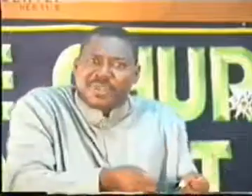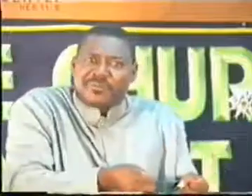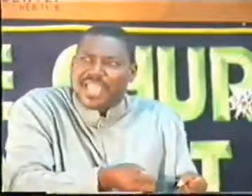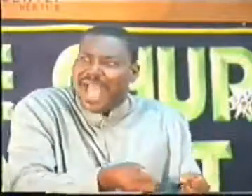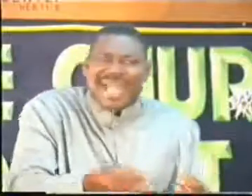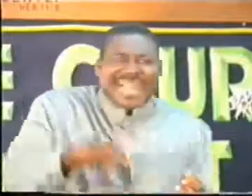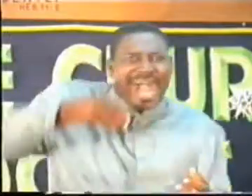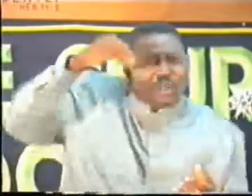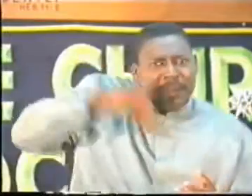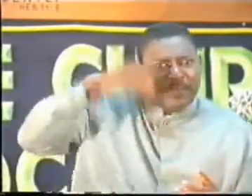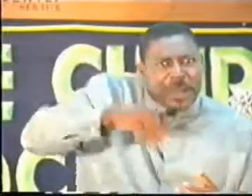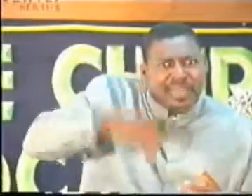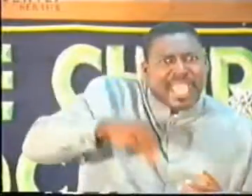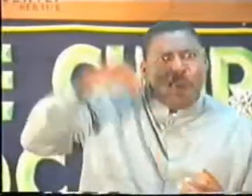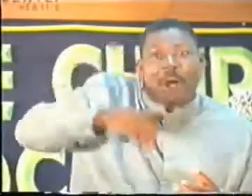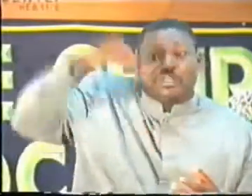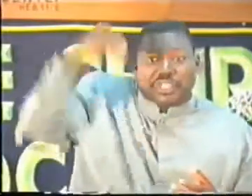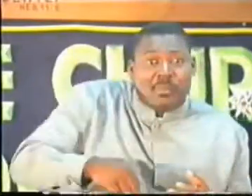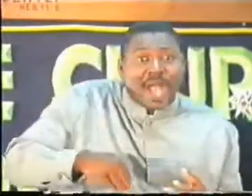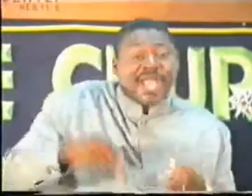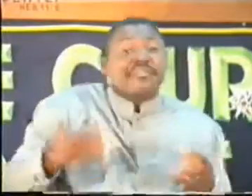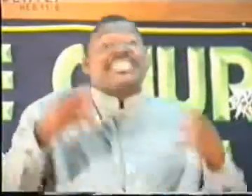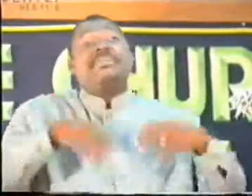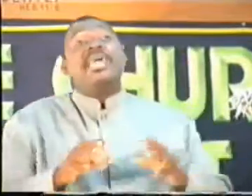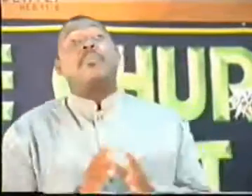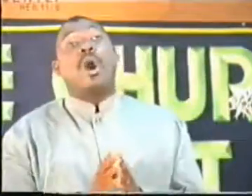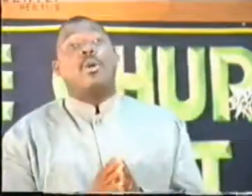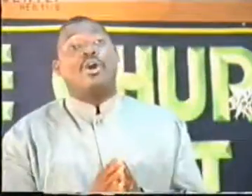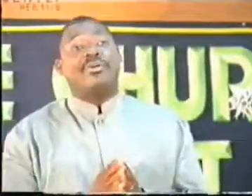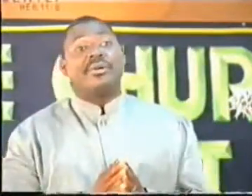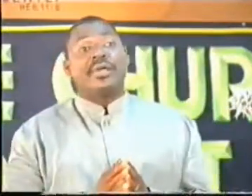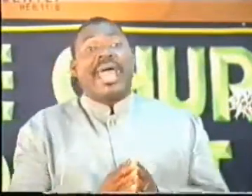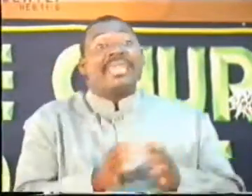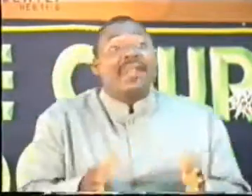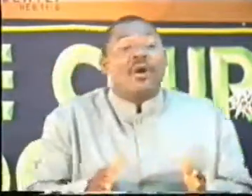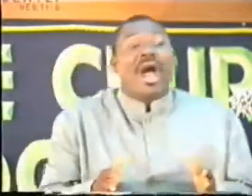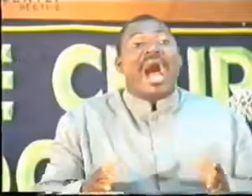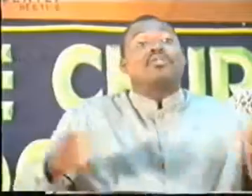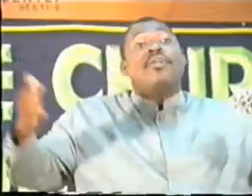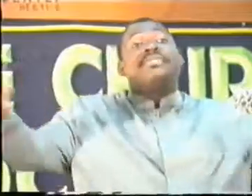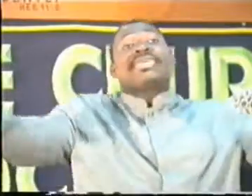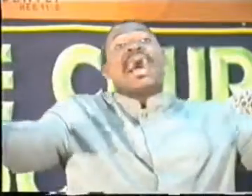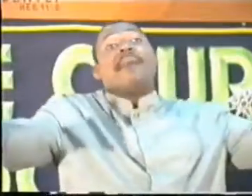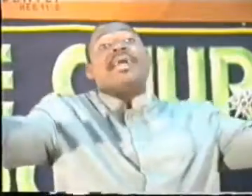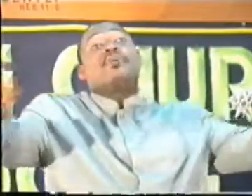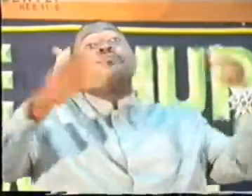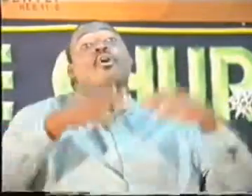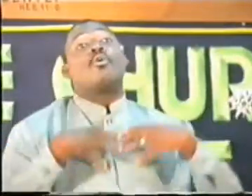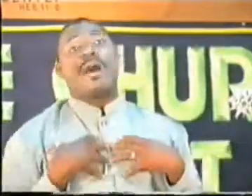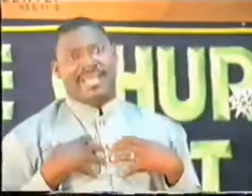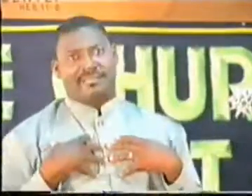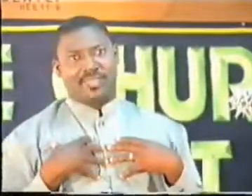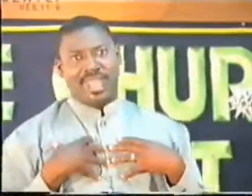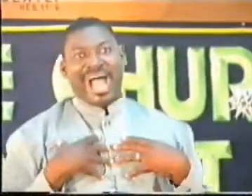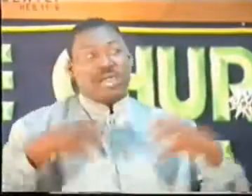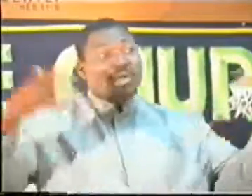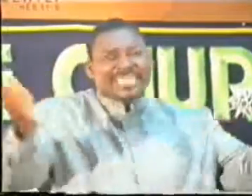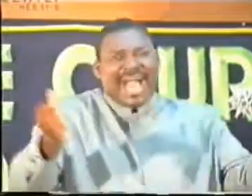no gyeɛ no anka asɔre mma no bi ɛwɔ ahokyerɛ mu a ɛtwa sɛ de bi ɛboa wɔn no ɛnɛ no asɔre no sika abɛyɛ ɔsɔfoɔ nko